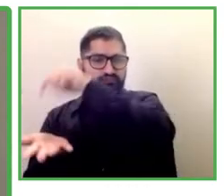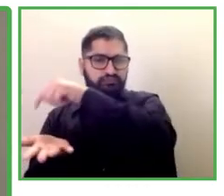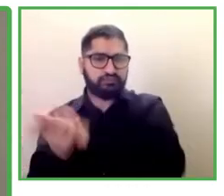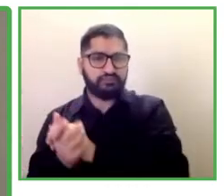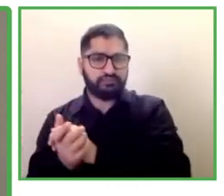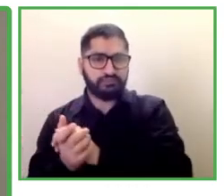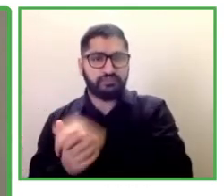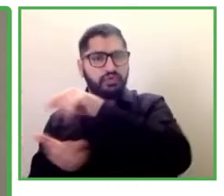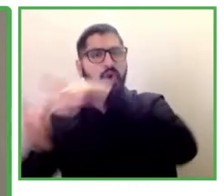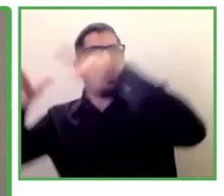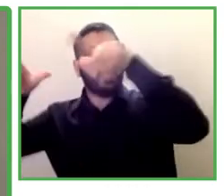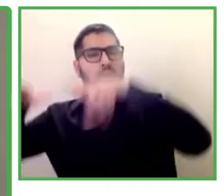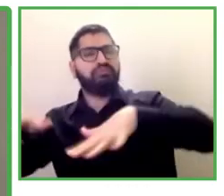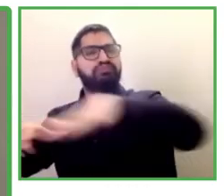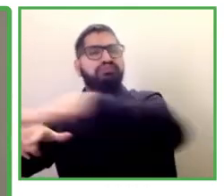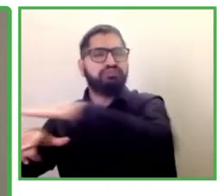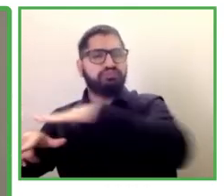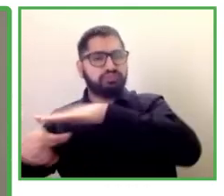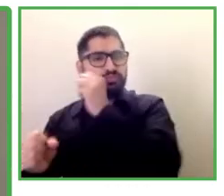with jobs,